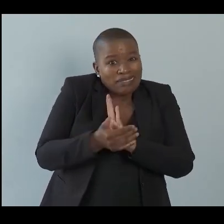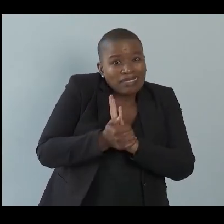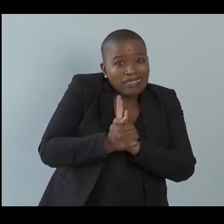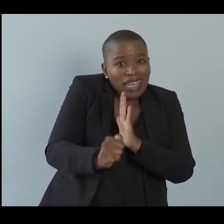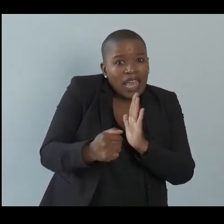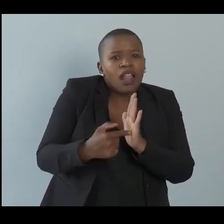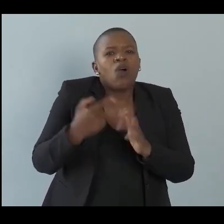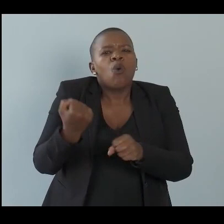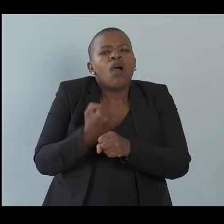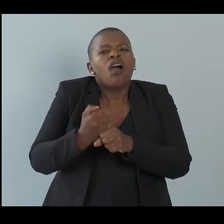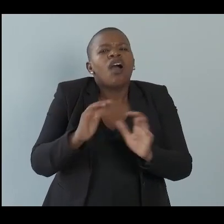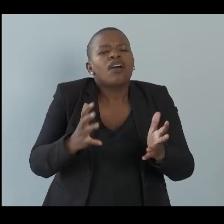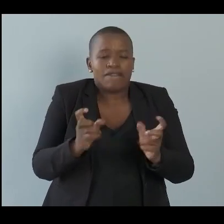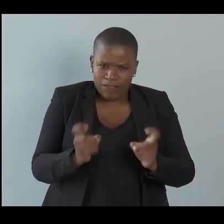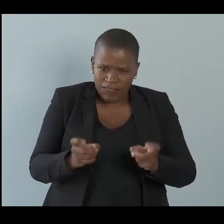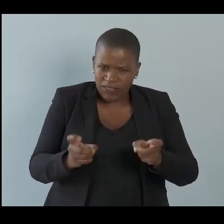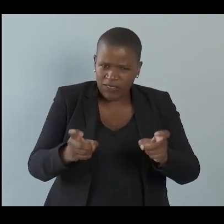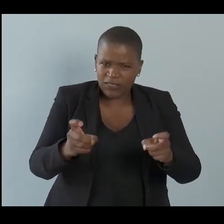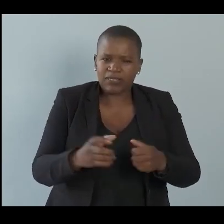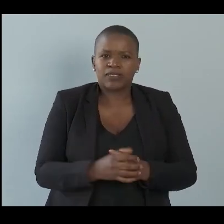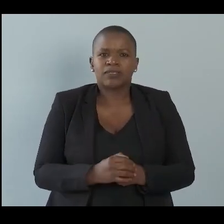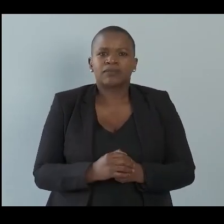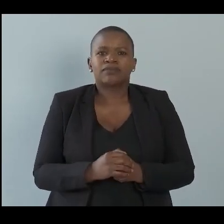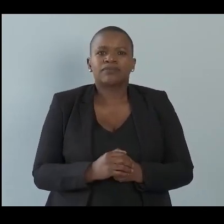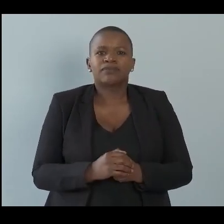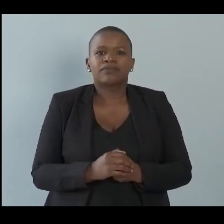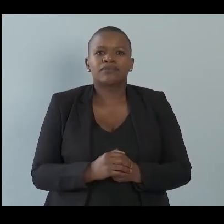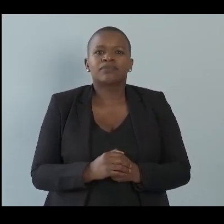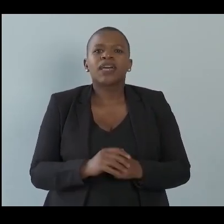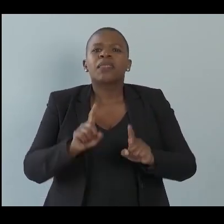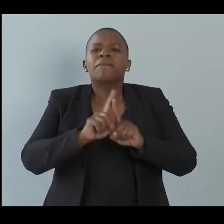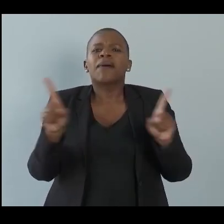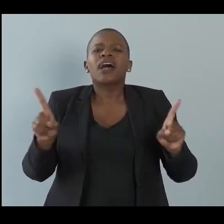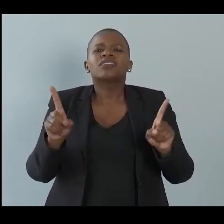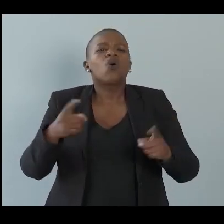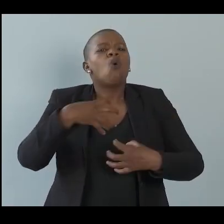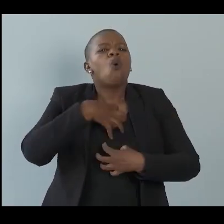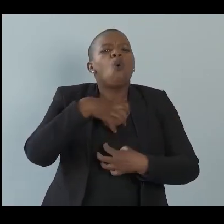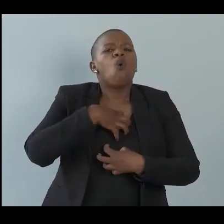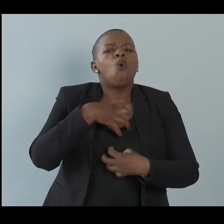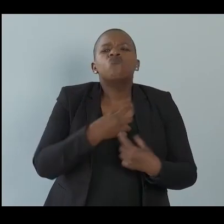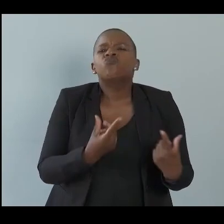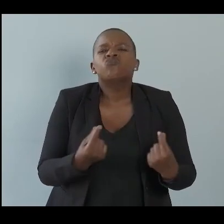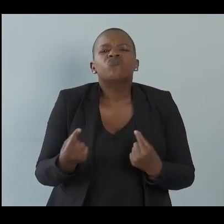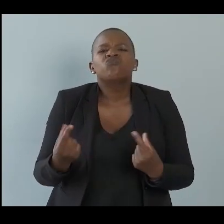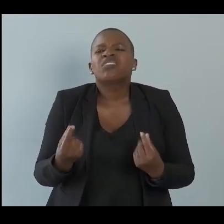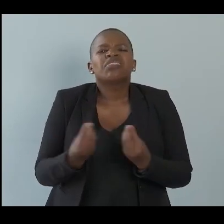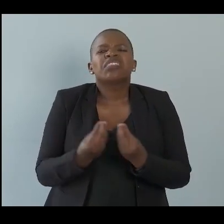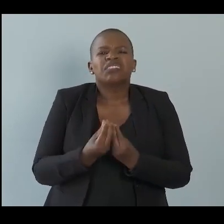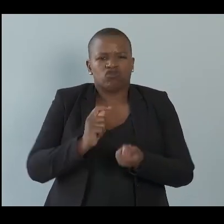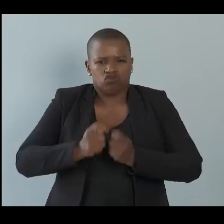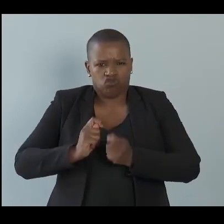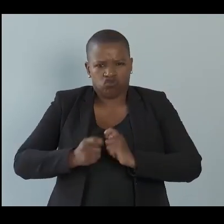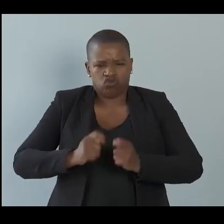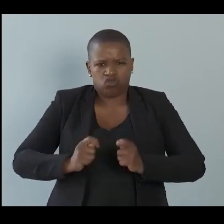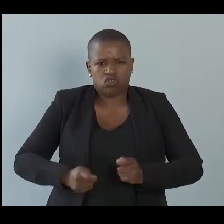costs across our IT services business. The own platform segment remains unchanged, and Altron Arrow will fall